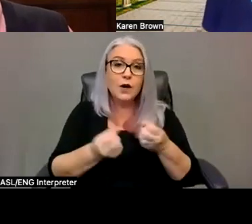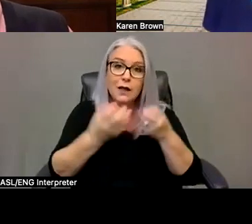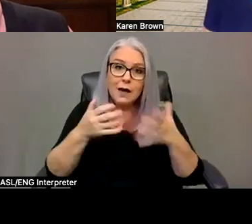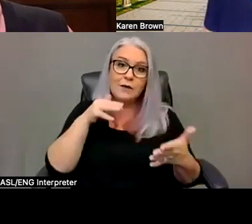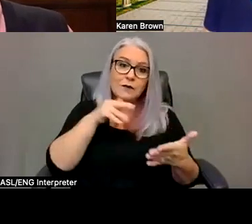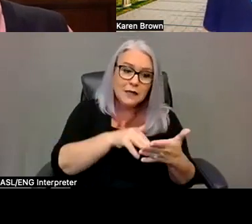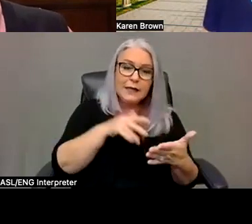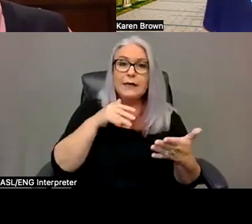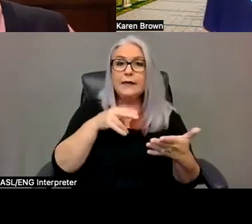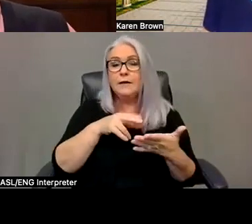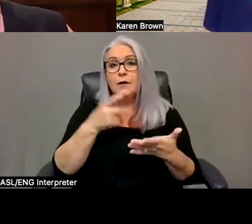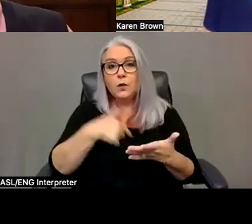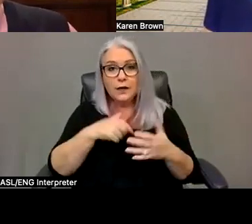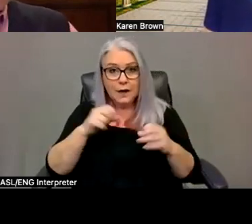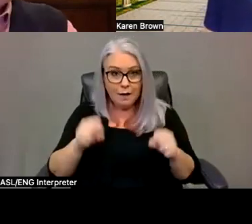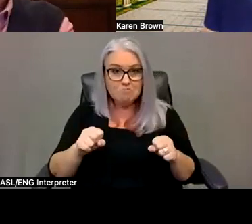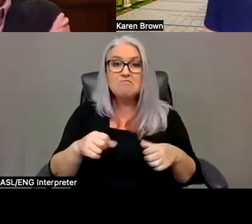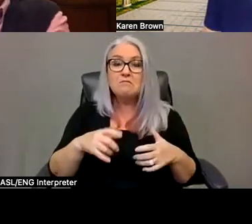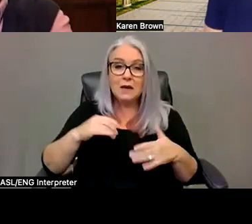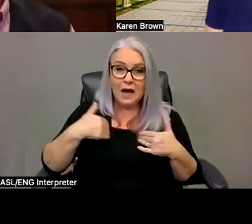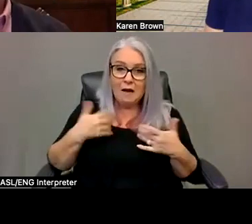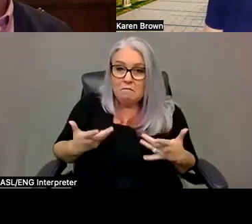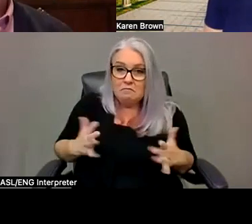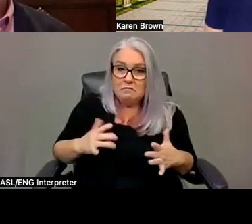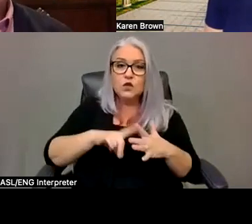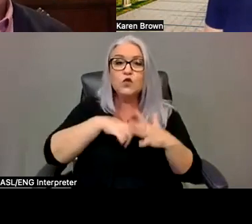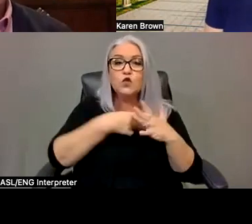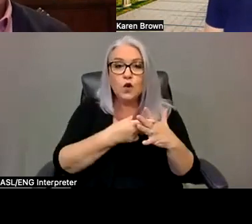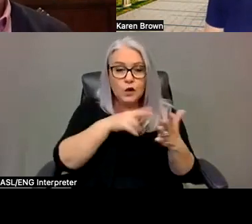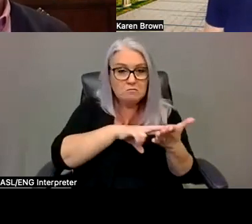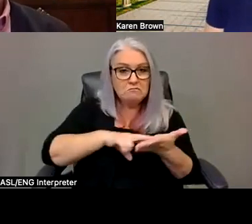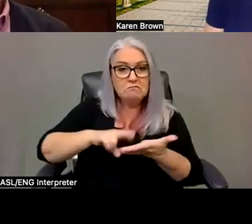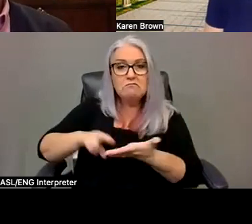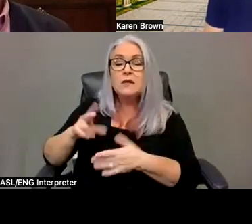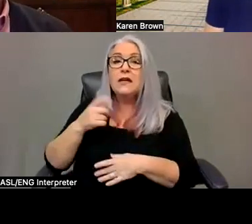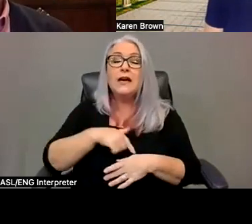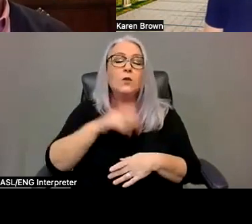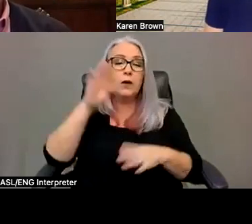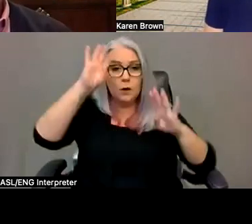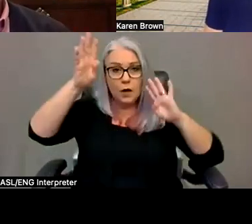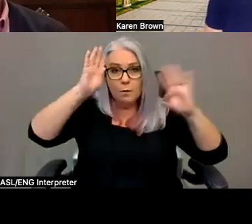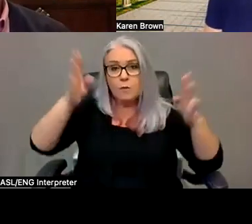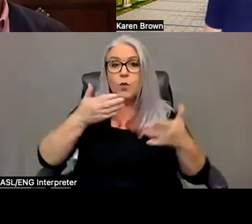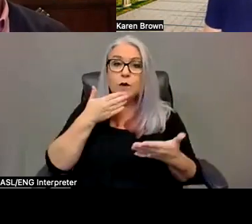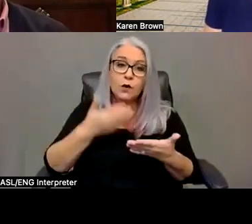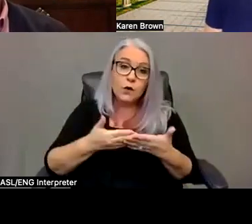have started that, and I know that we'll come up with a plan that